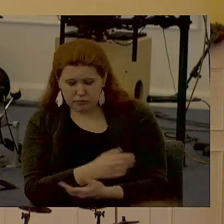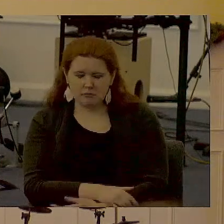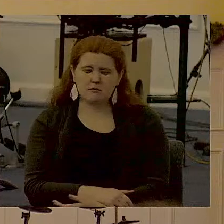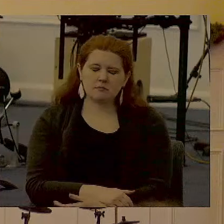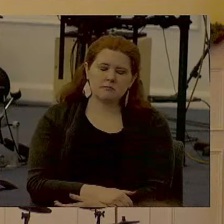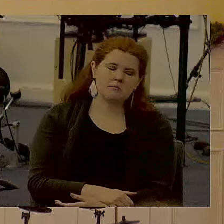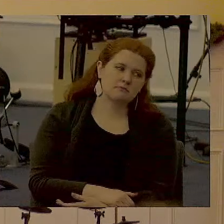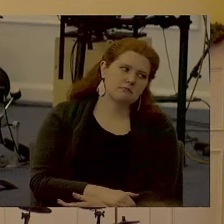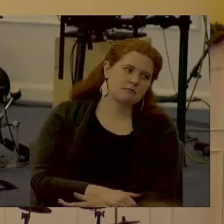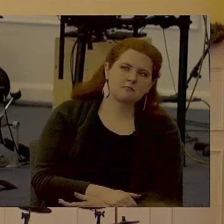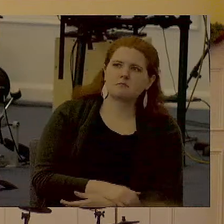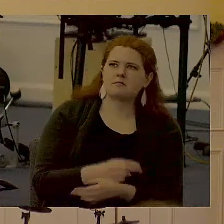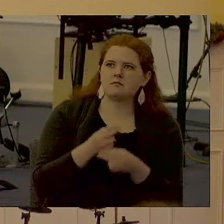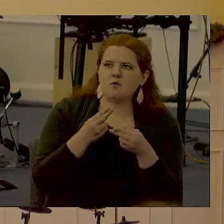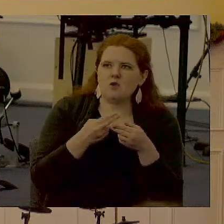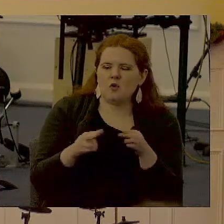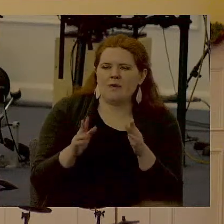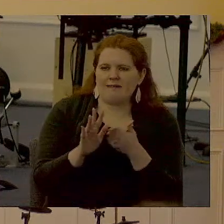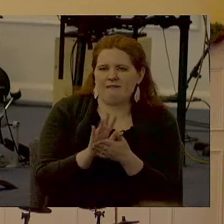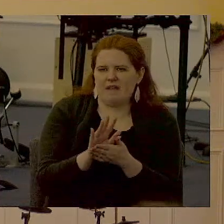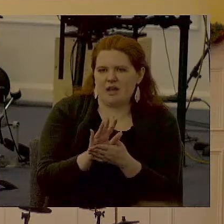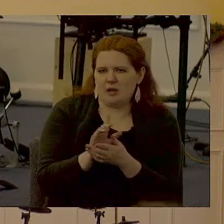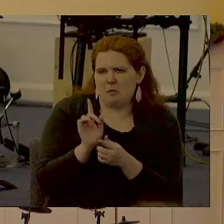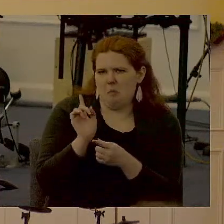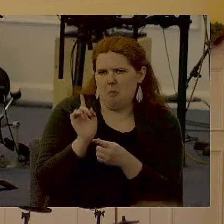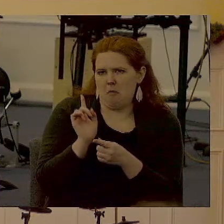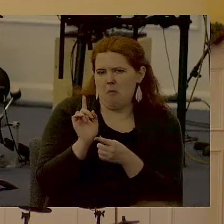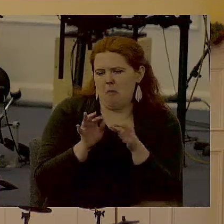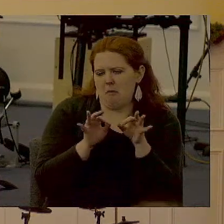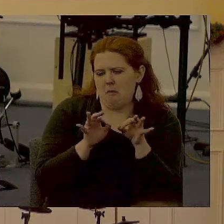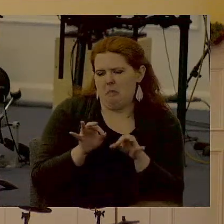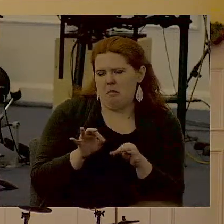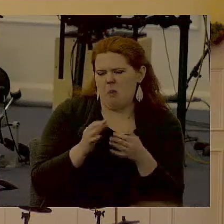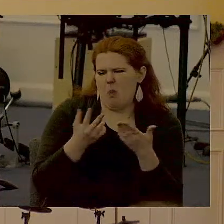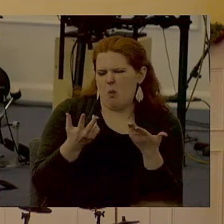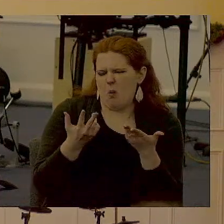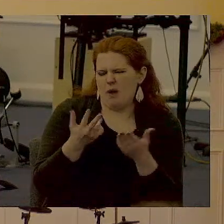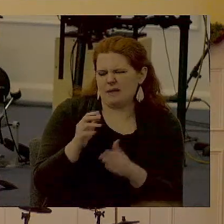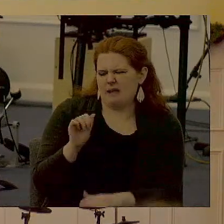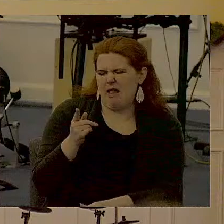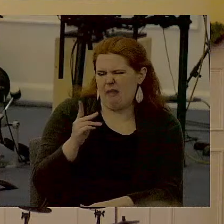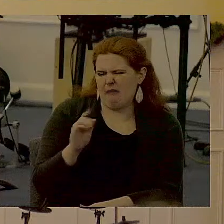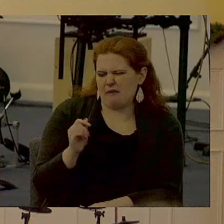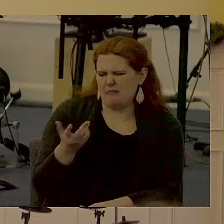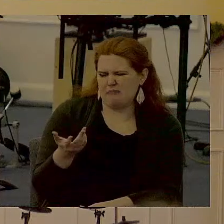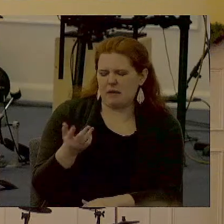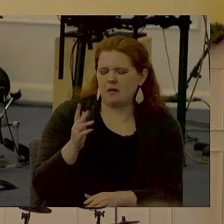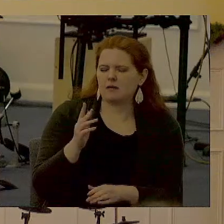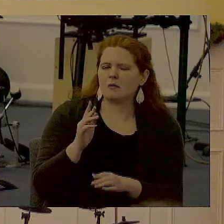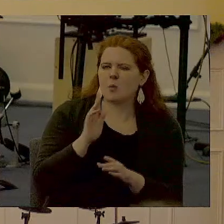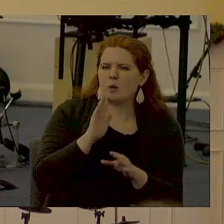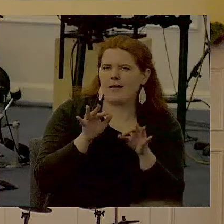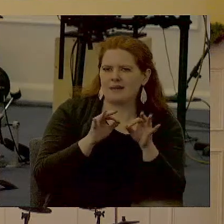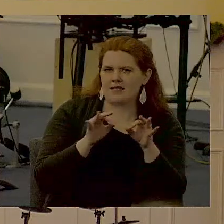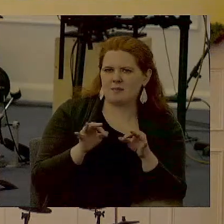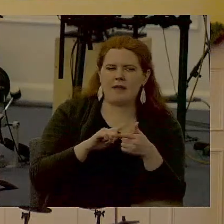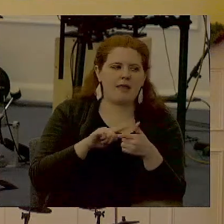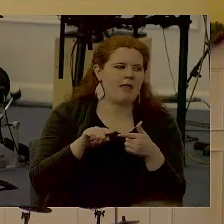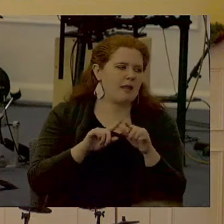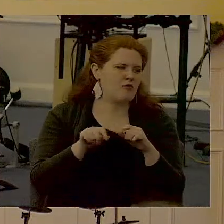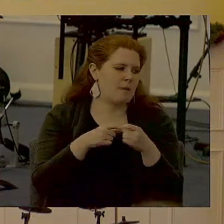I want to show you just a quick video that maybe explains Alpha a little bit better than I did. And then we'll wrap